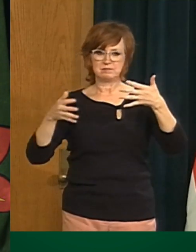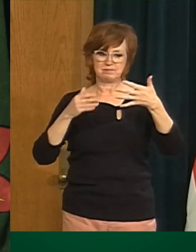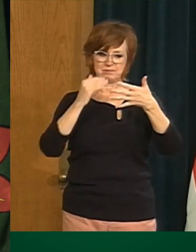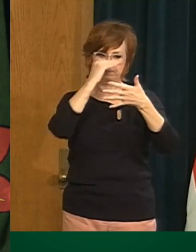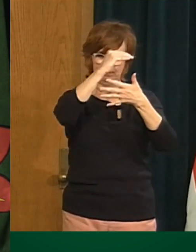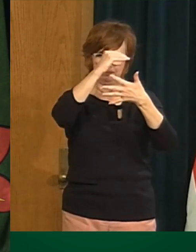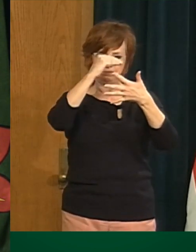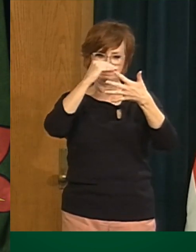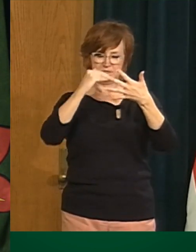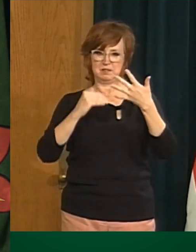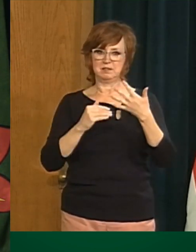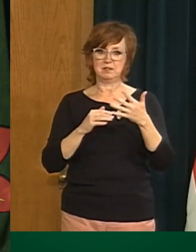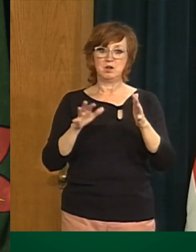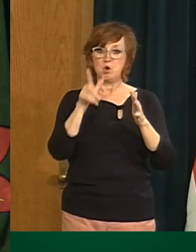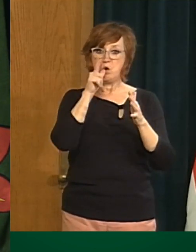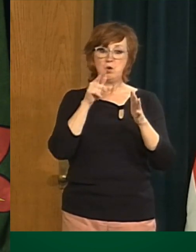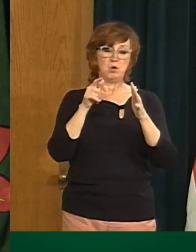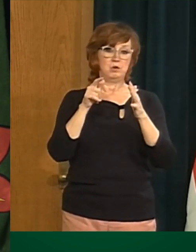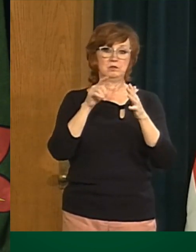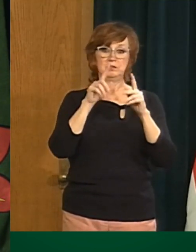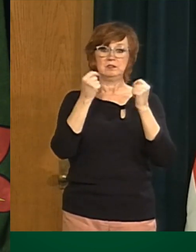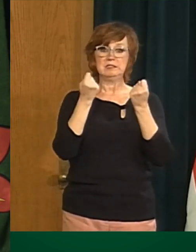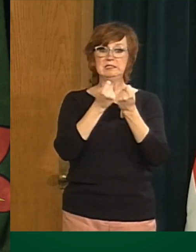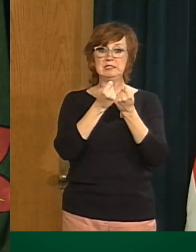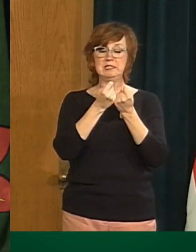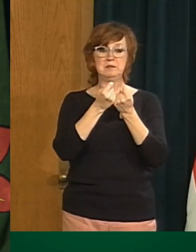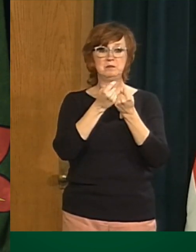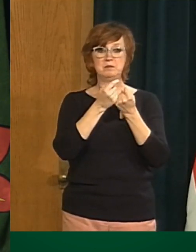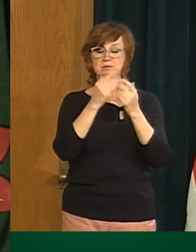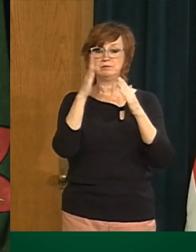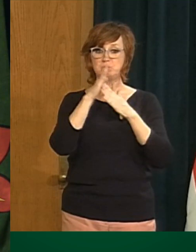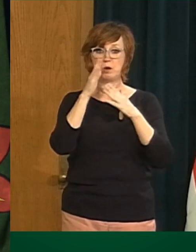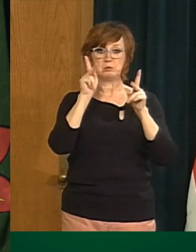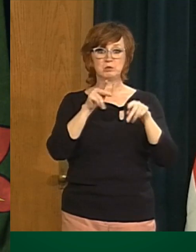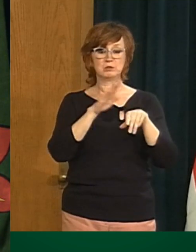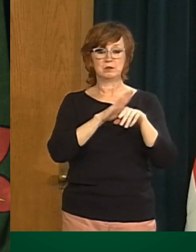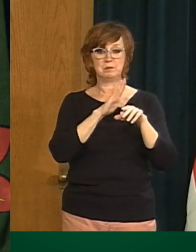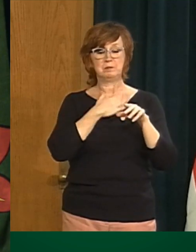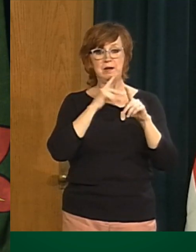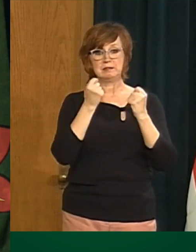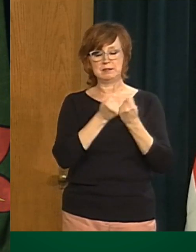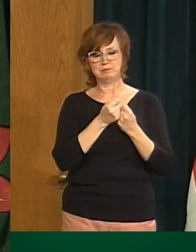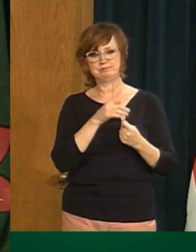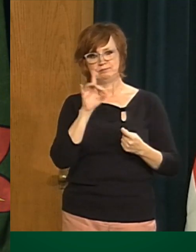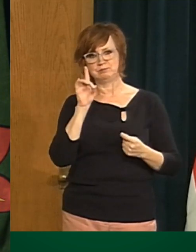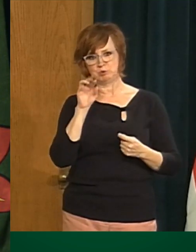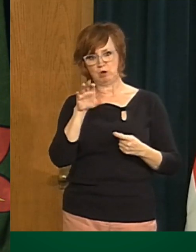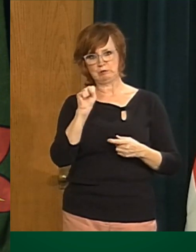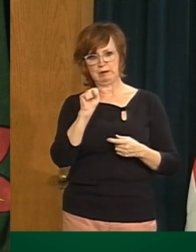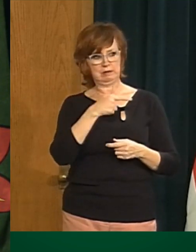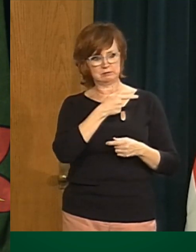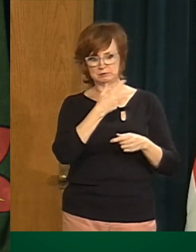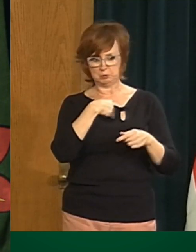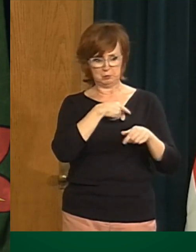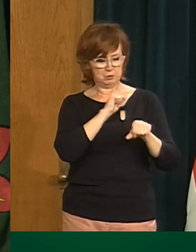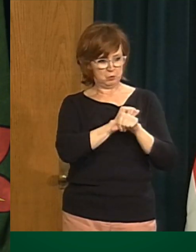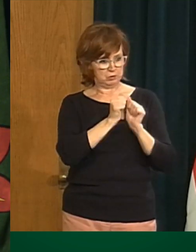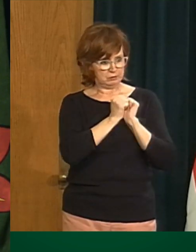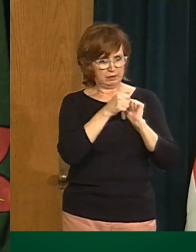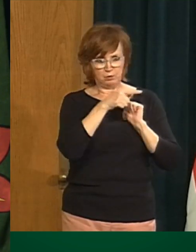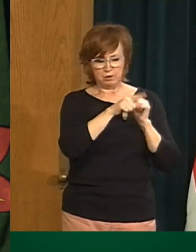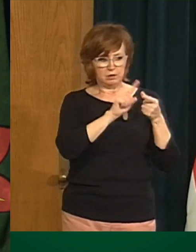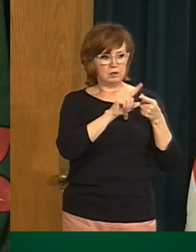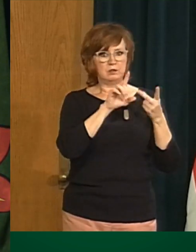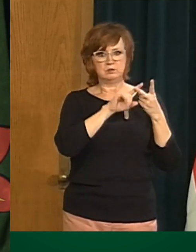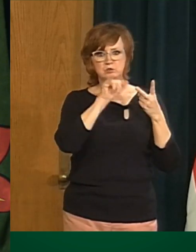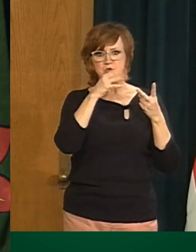the gentleman sitting to my left, Dr. Shahab, has worked very hard in conjunction with the Minister of Health, Jim Ryder,